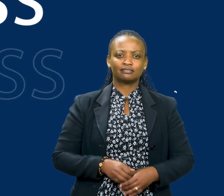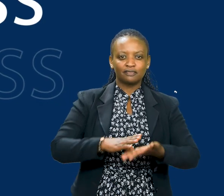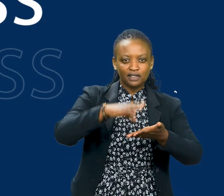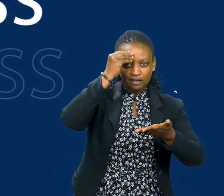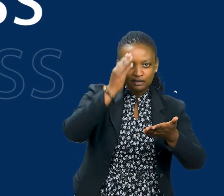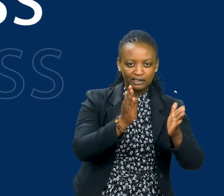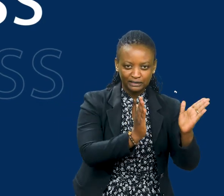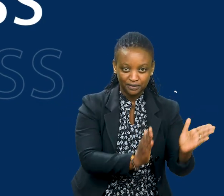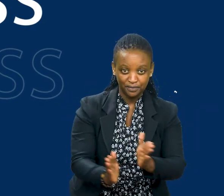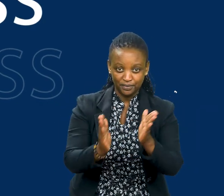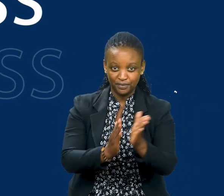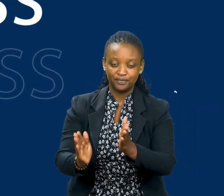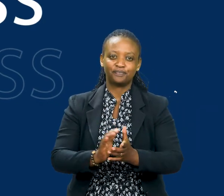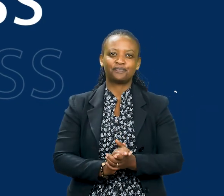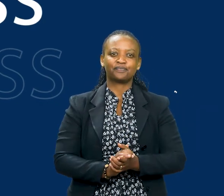Learner's readiness.